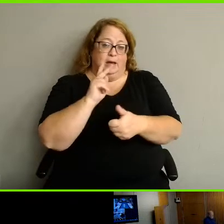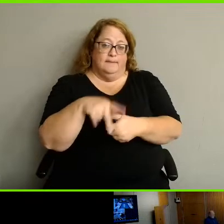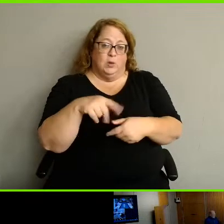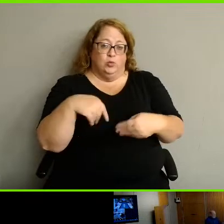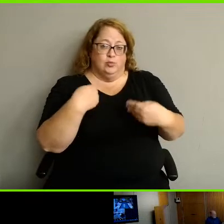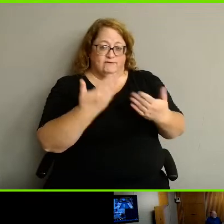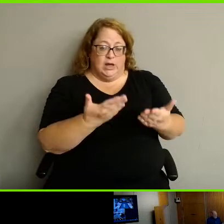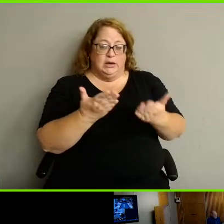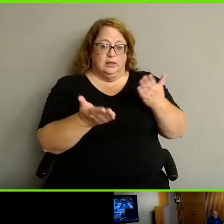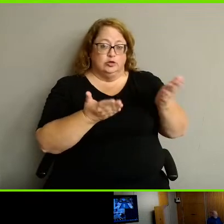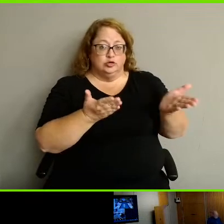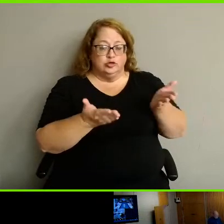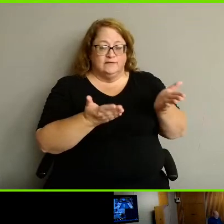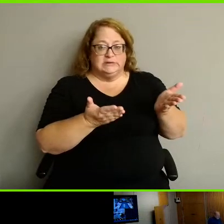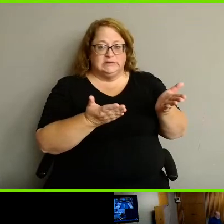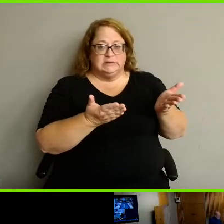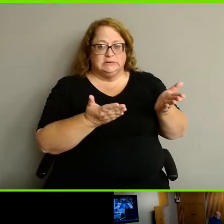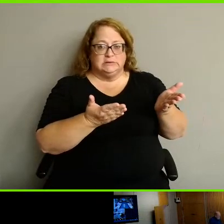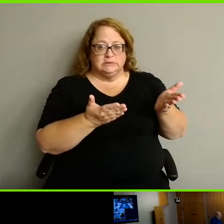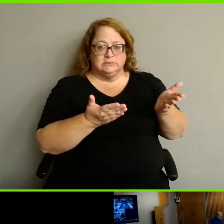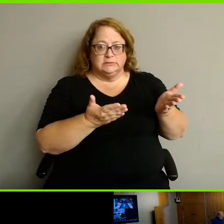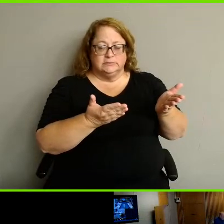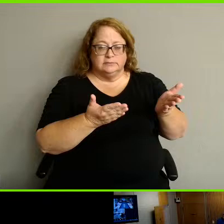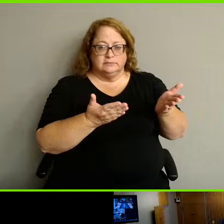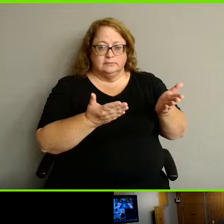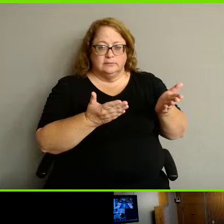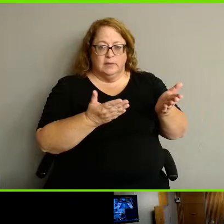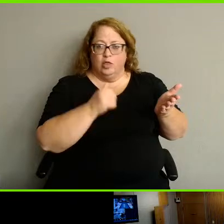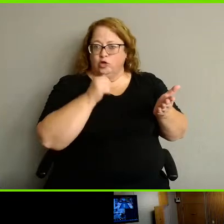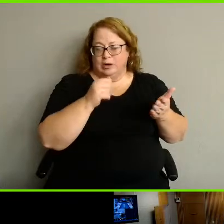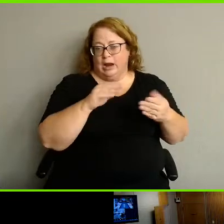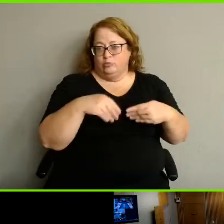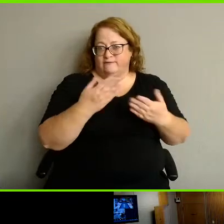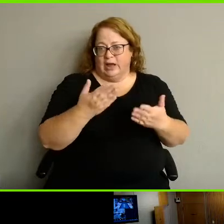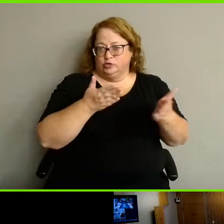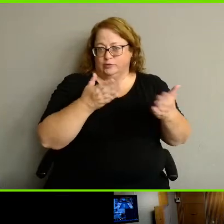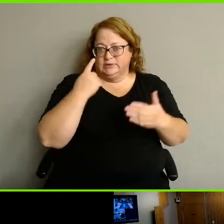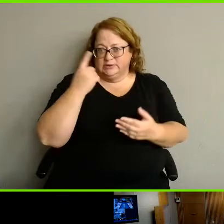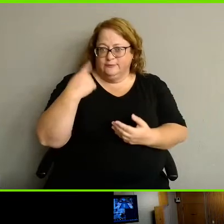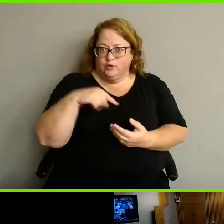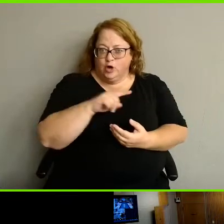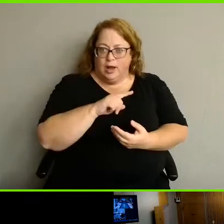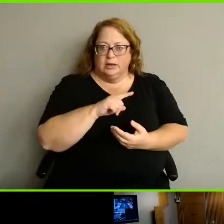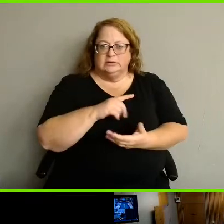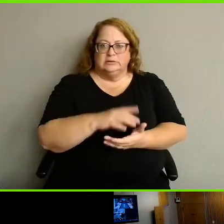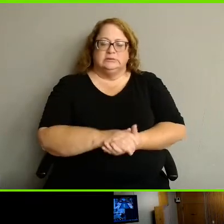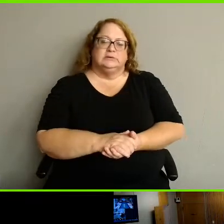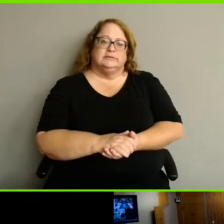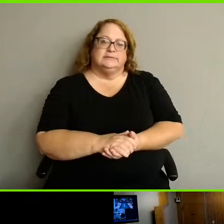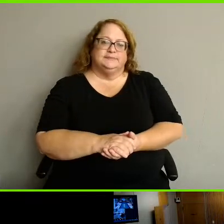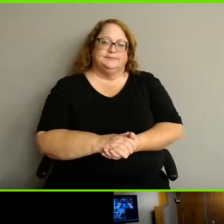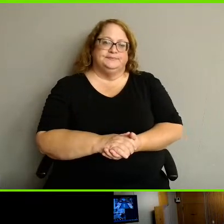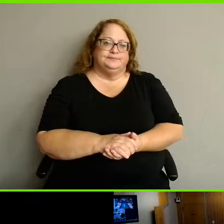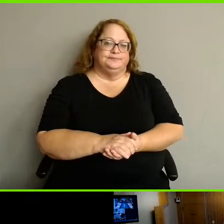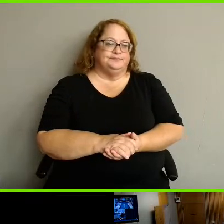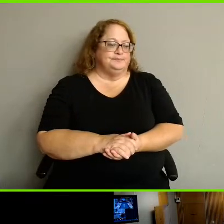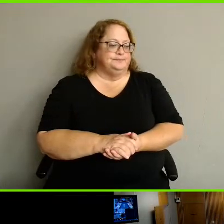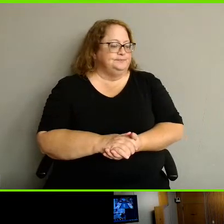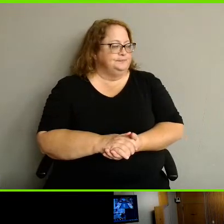these services, and they're not providing services for us in any kind of situation,